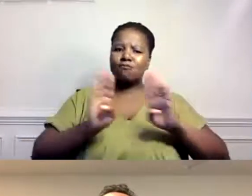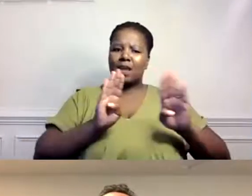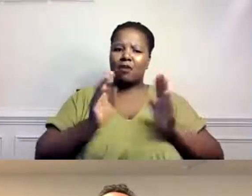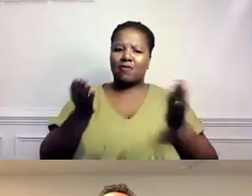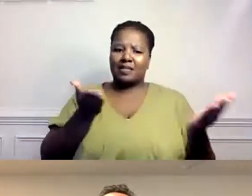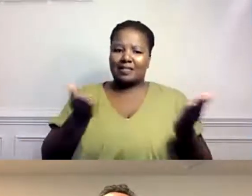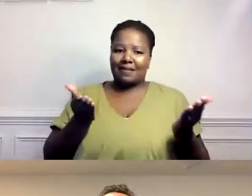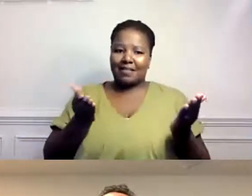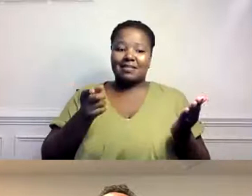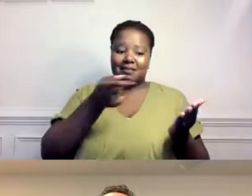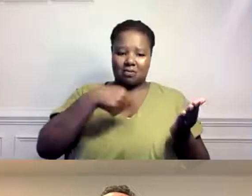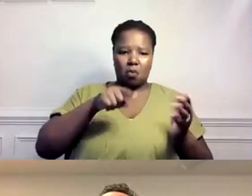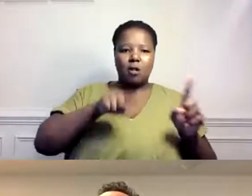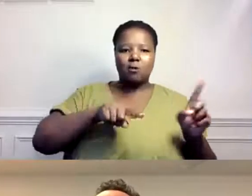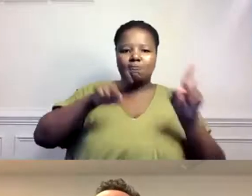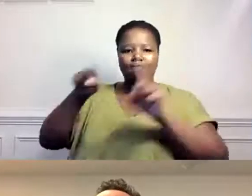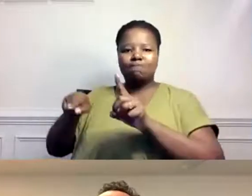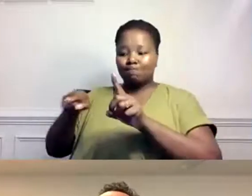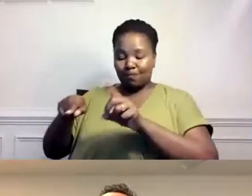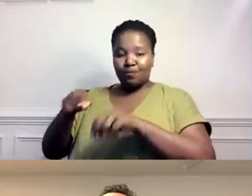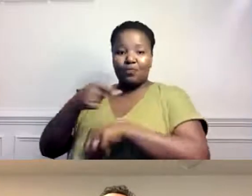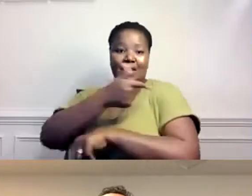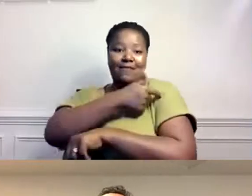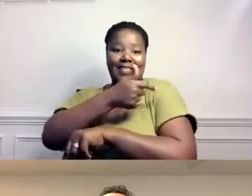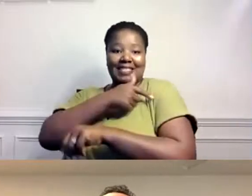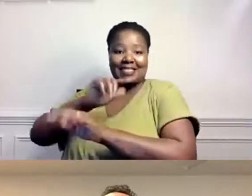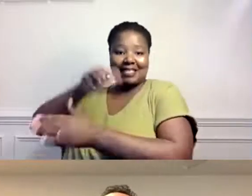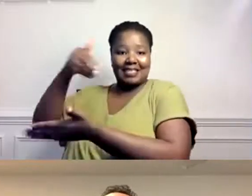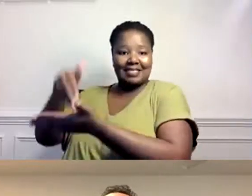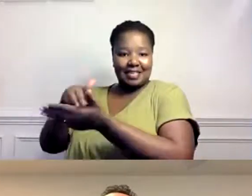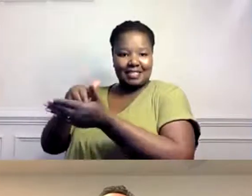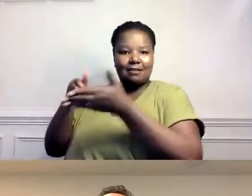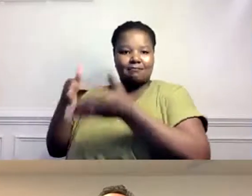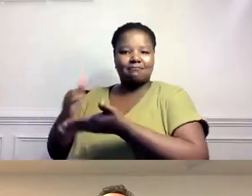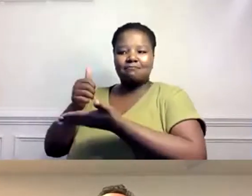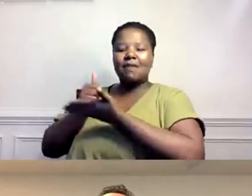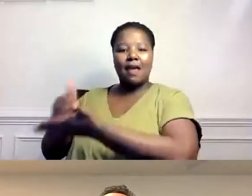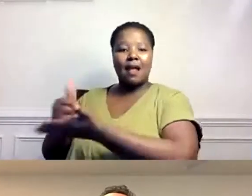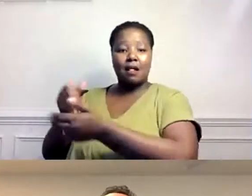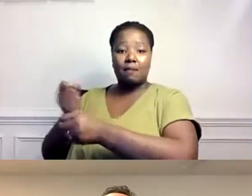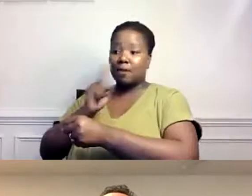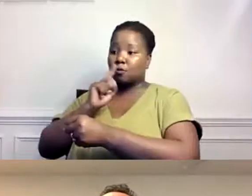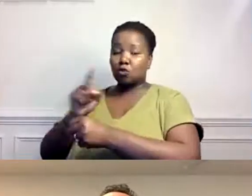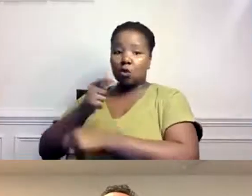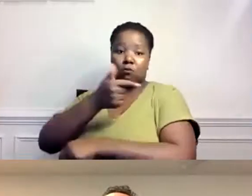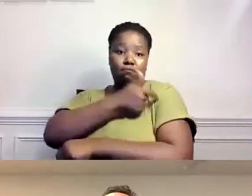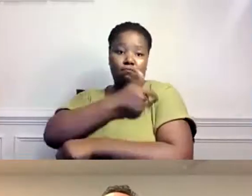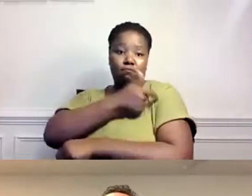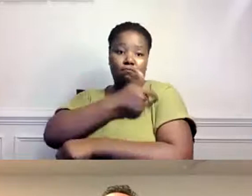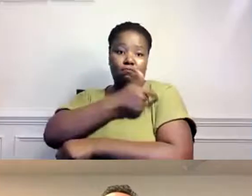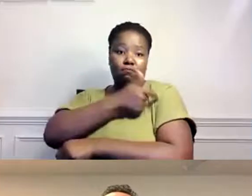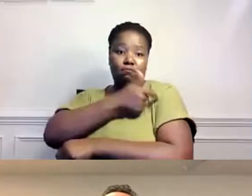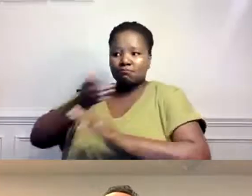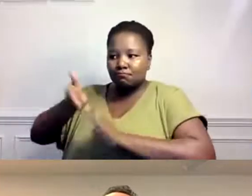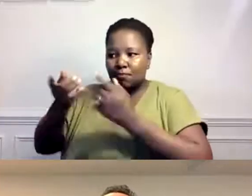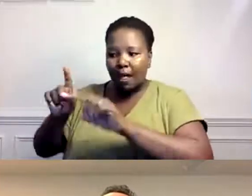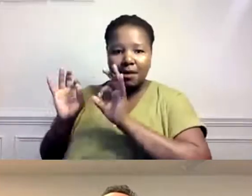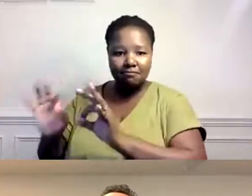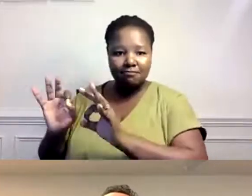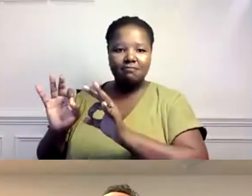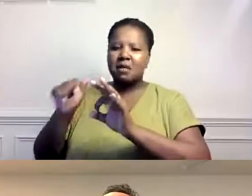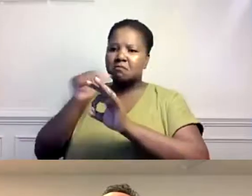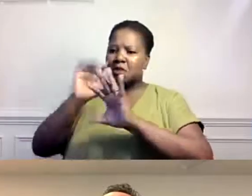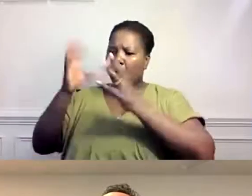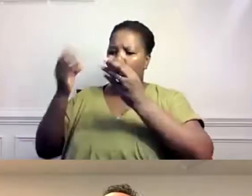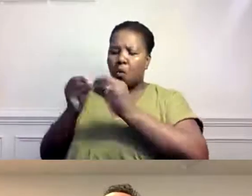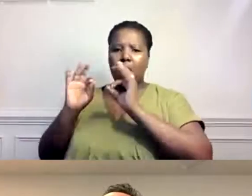site at the vaccination sites, and they were able to help and make sure that the administration of the vaccination occurred. And overall, everything went